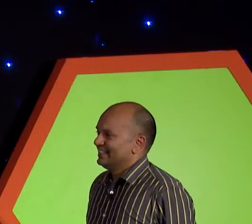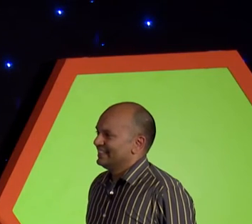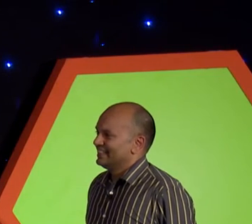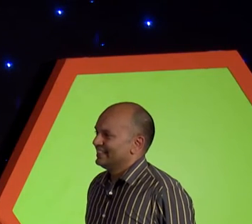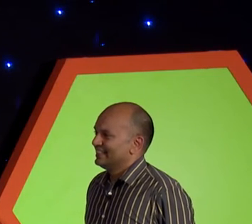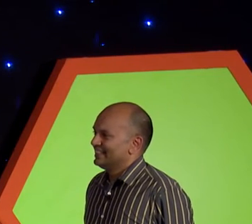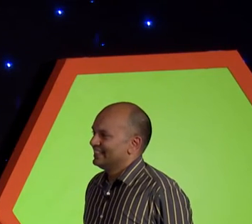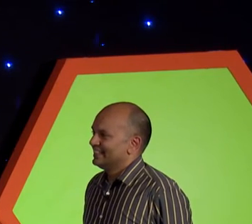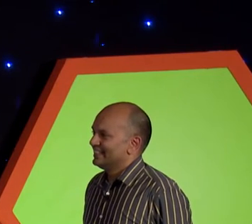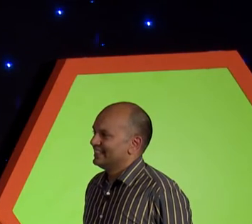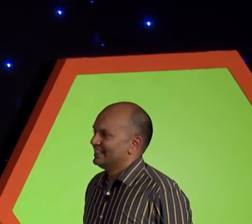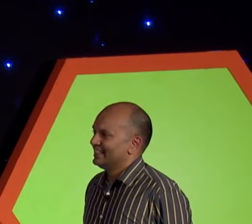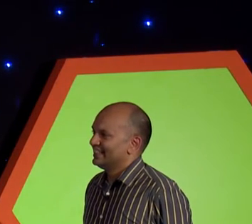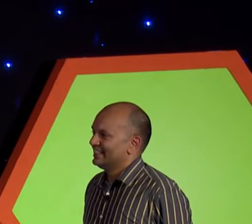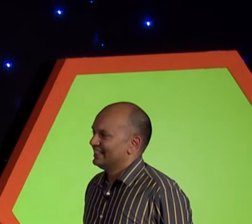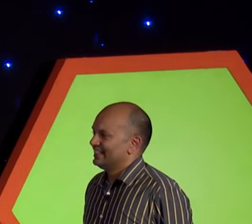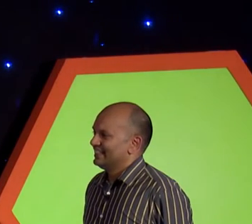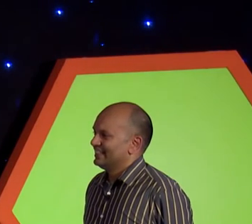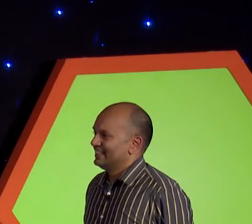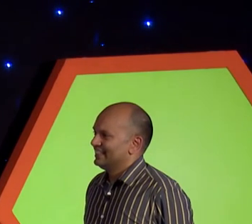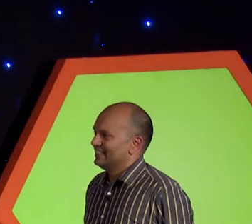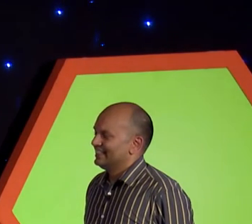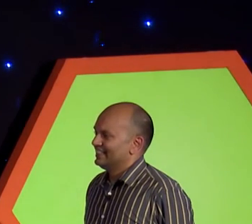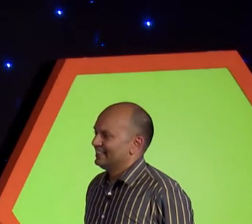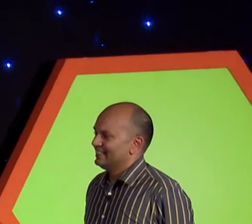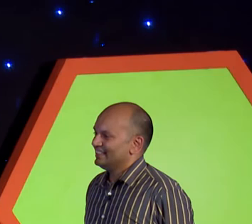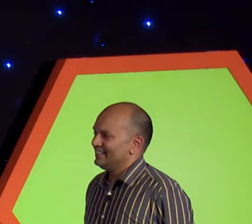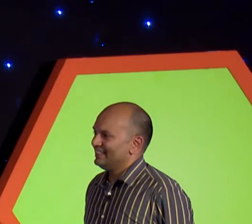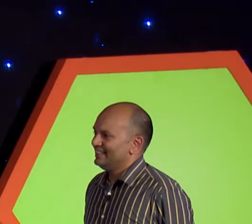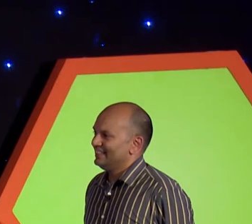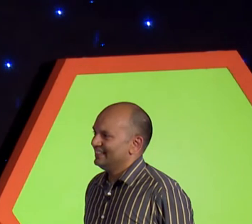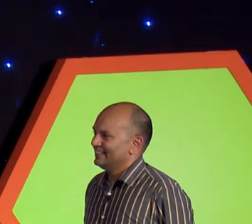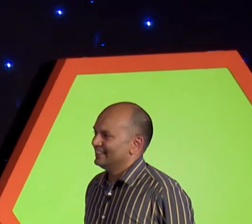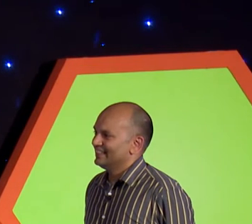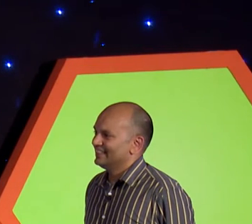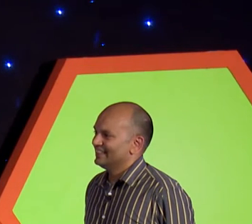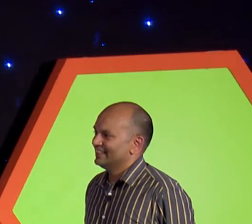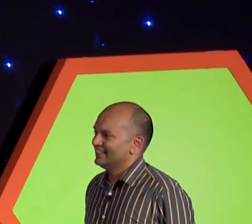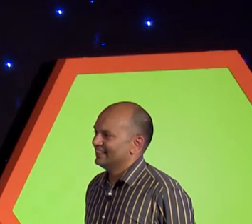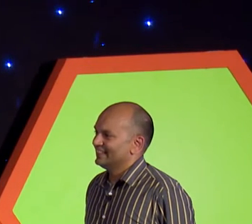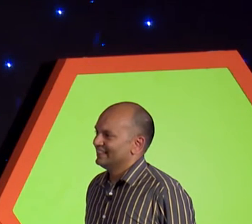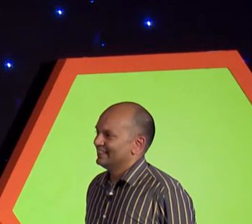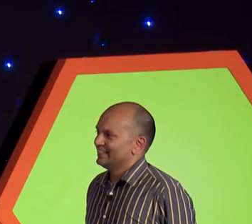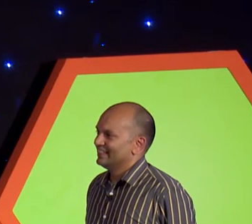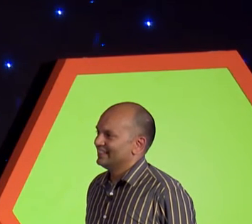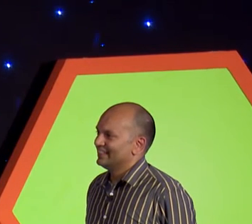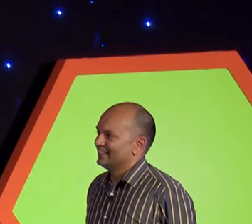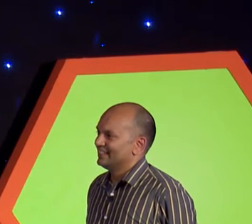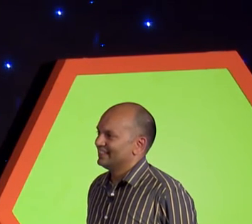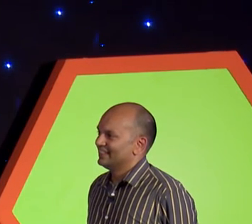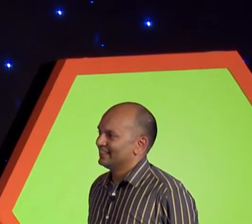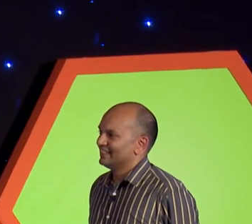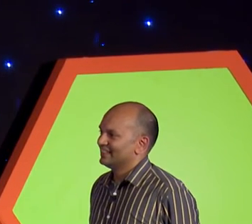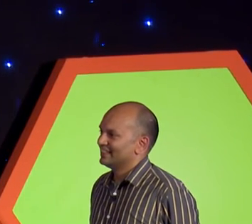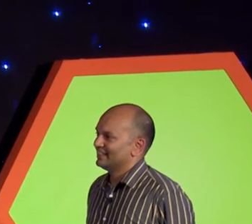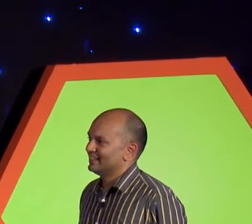Thank you so much, Nipun, for opening our hearts. I forgot to mention that Nipun has also been given the Unsung Hero